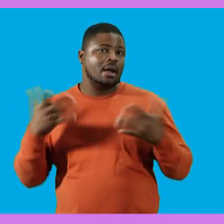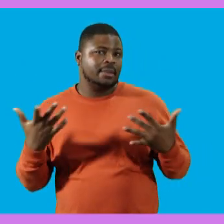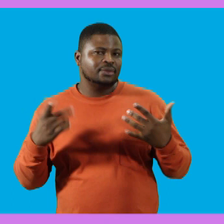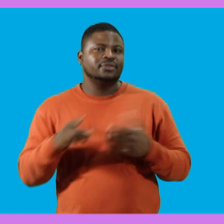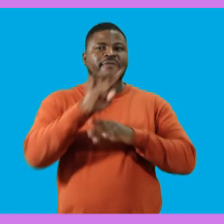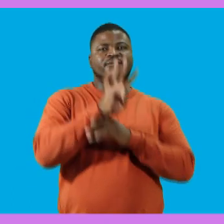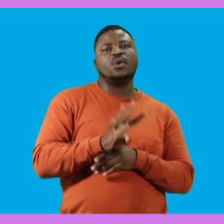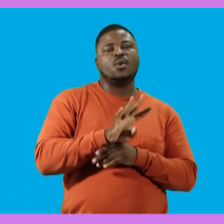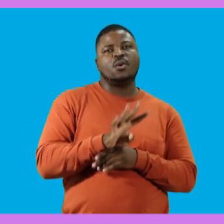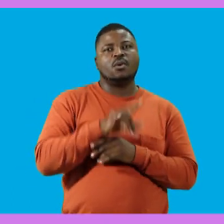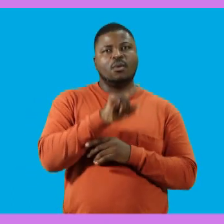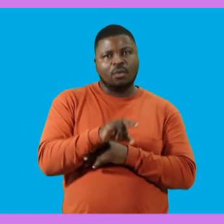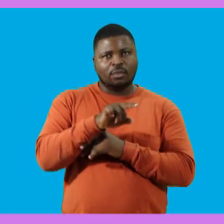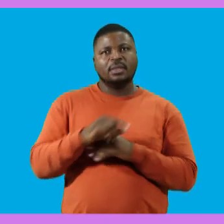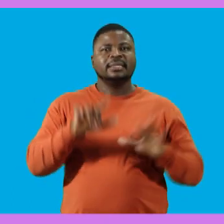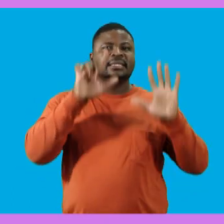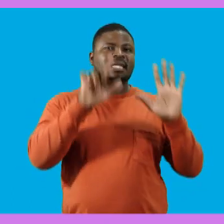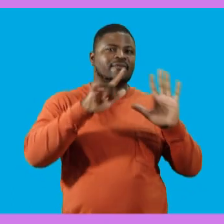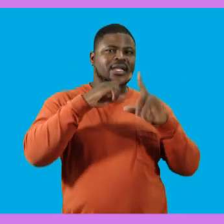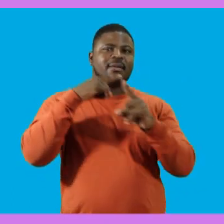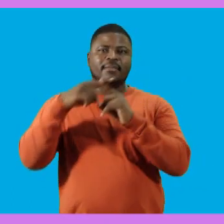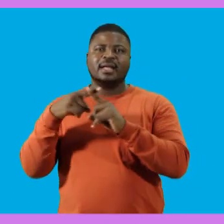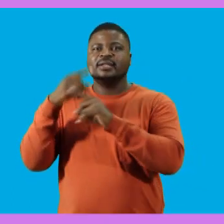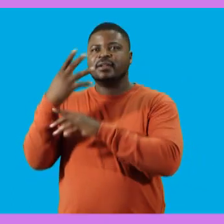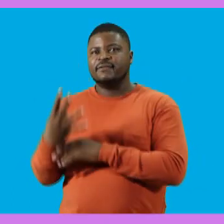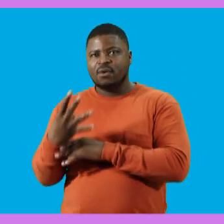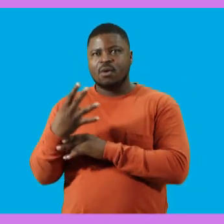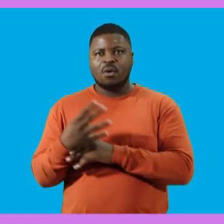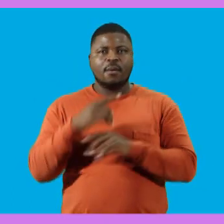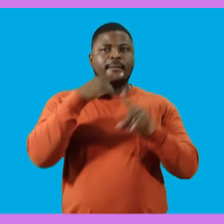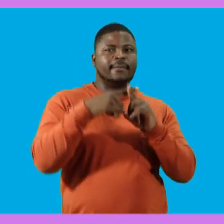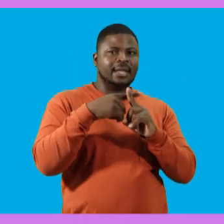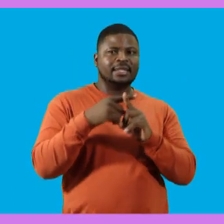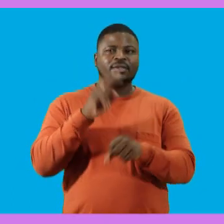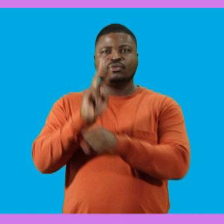the 7 plus 4 plus